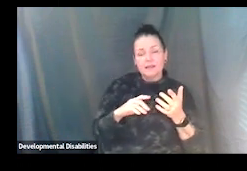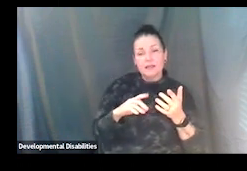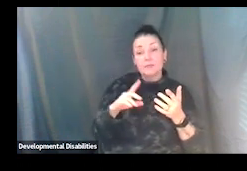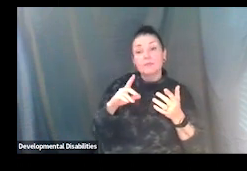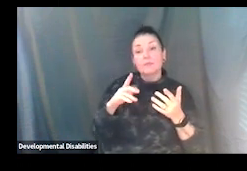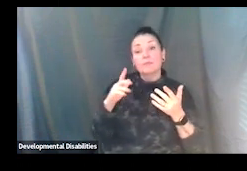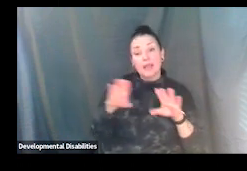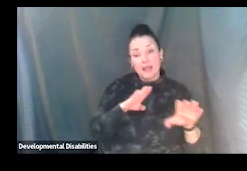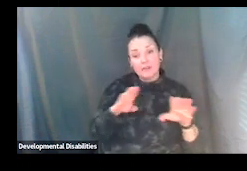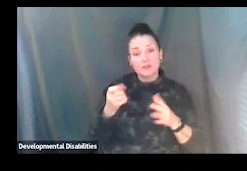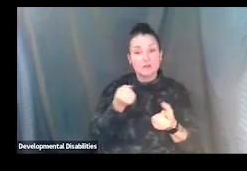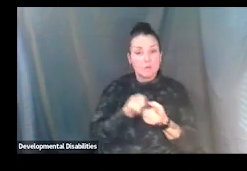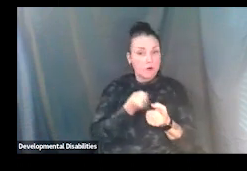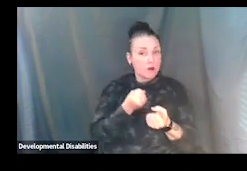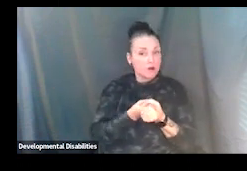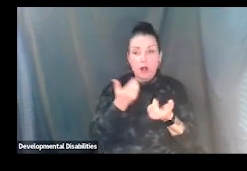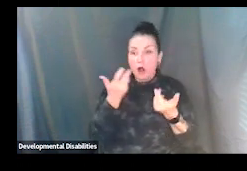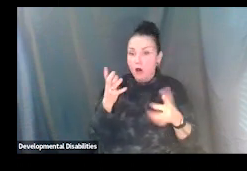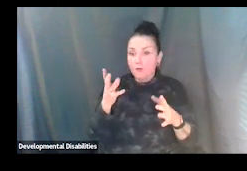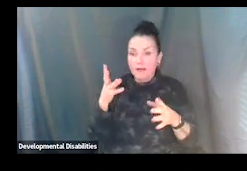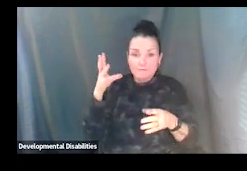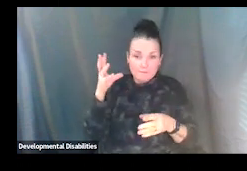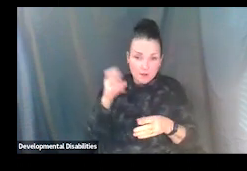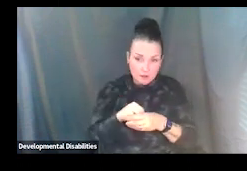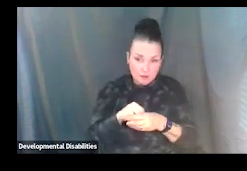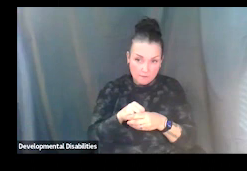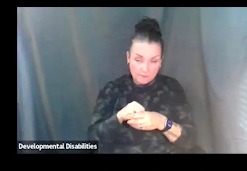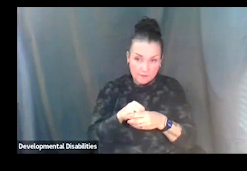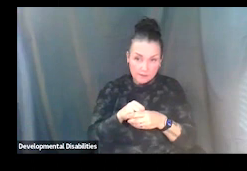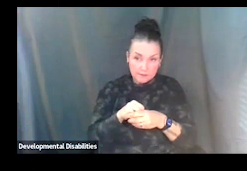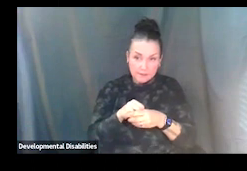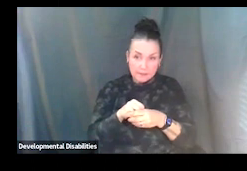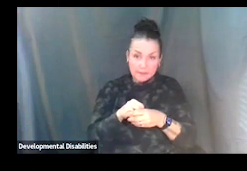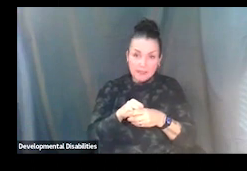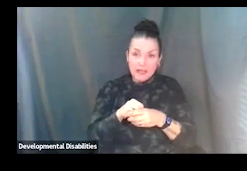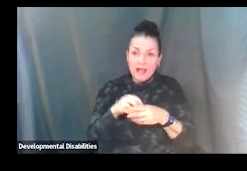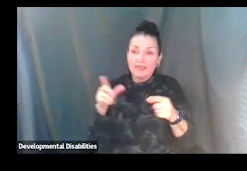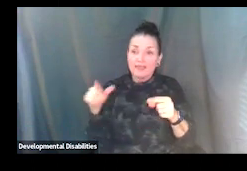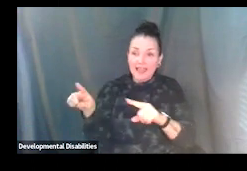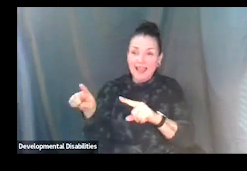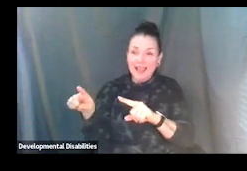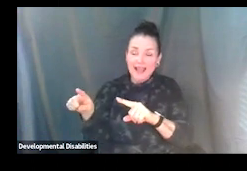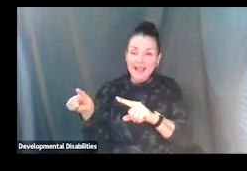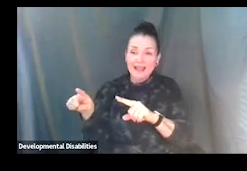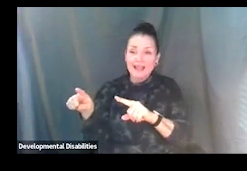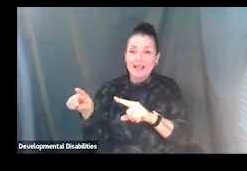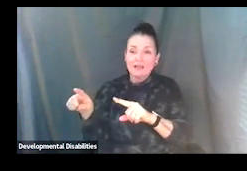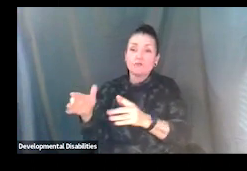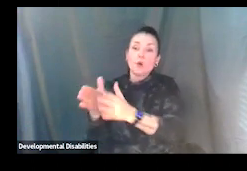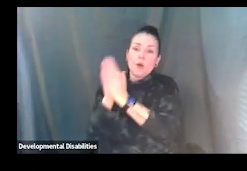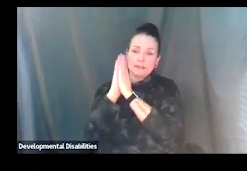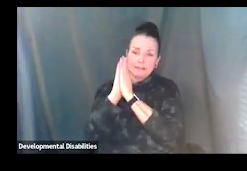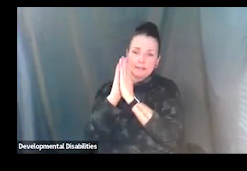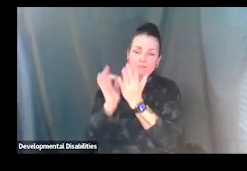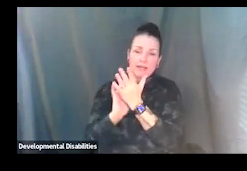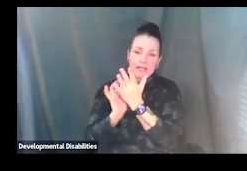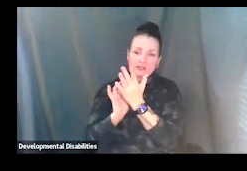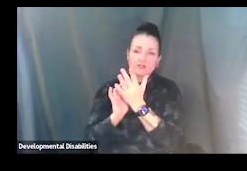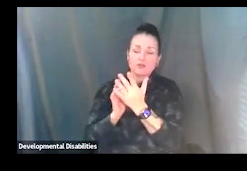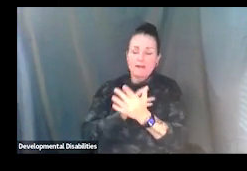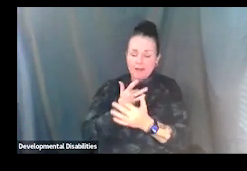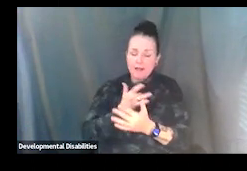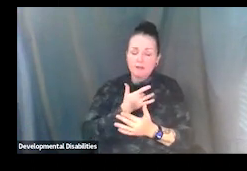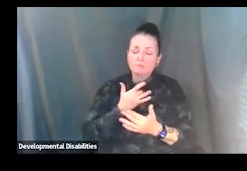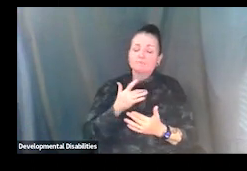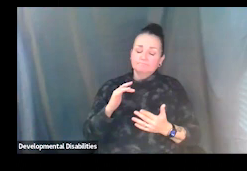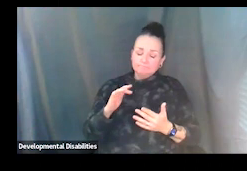do anything unless you settle this child down. So it was helpful to get them all involved and to hear that. And I felt a little bit more justified with that. And in the